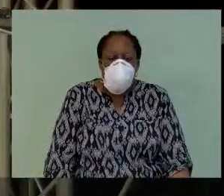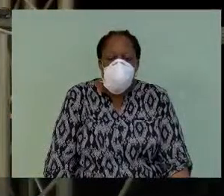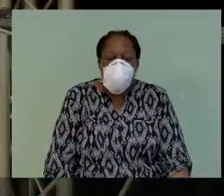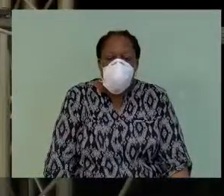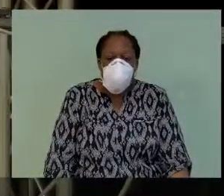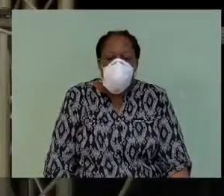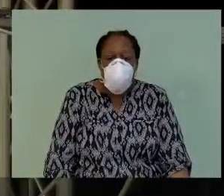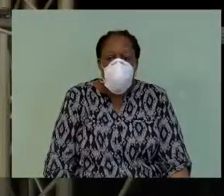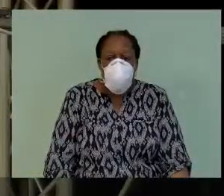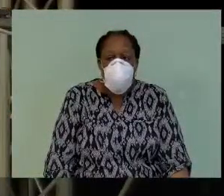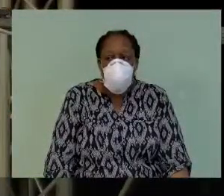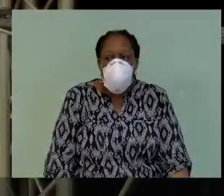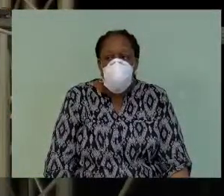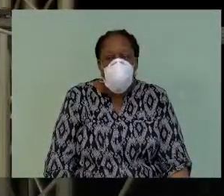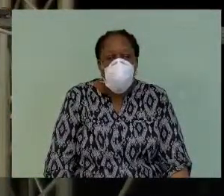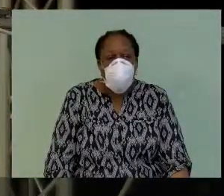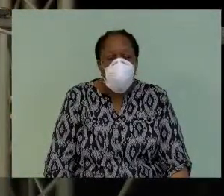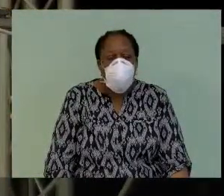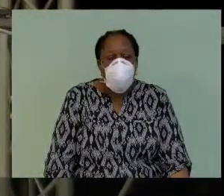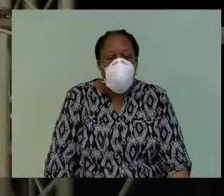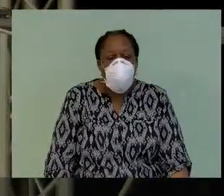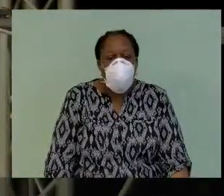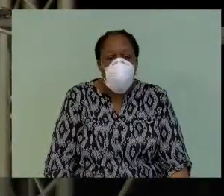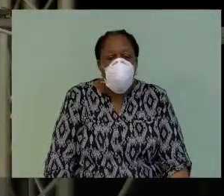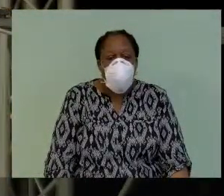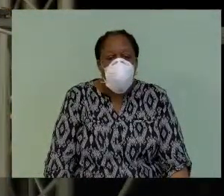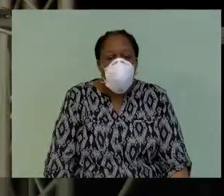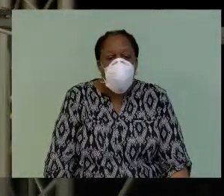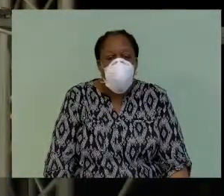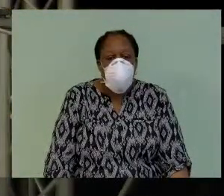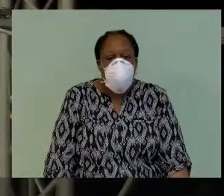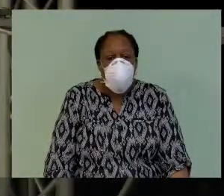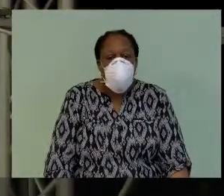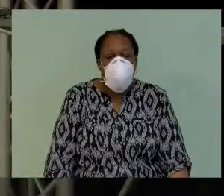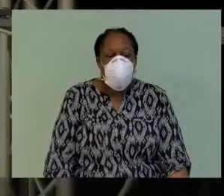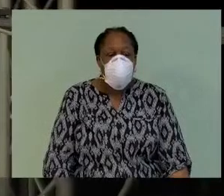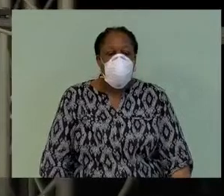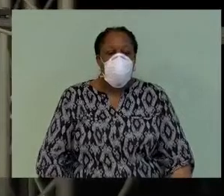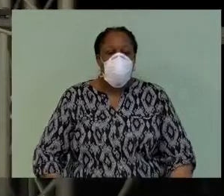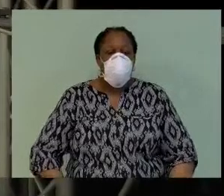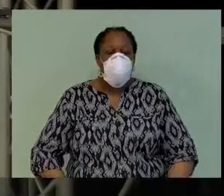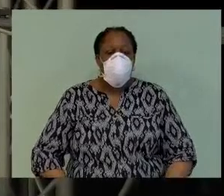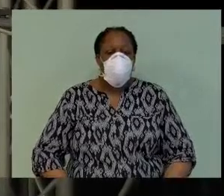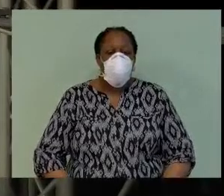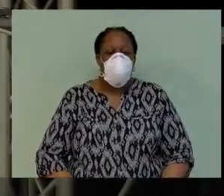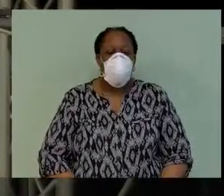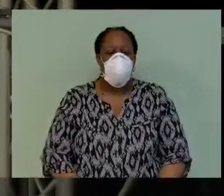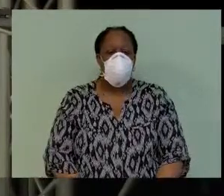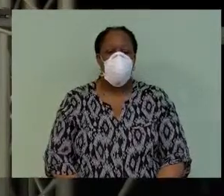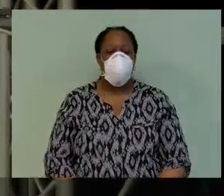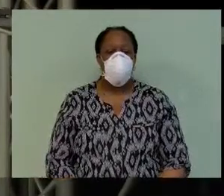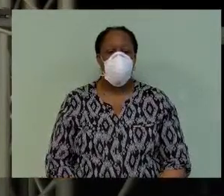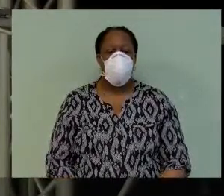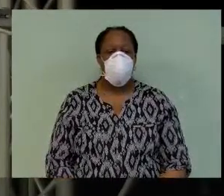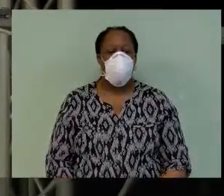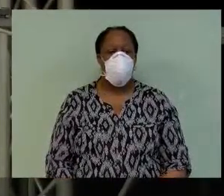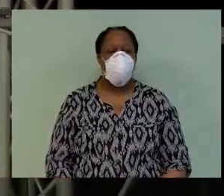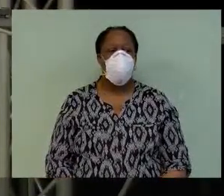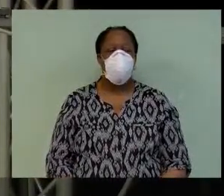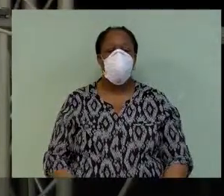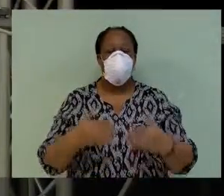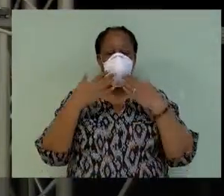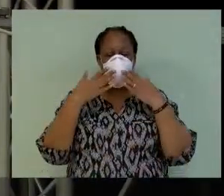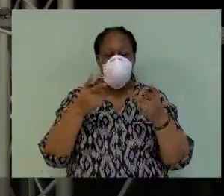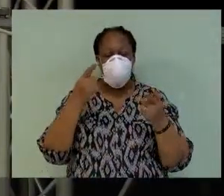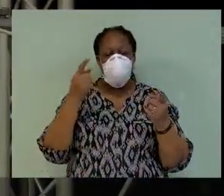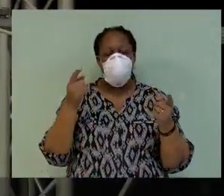Thank you, Minister Phipps, for re-emphasizing that several times.